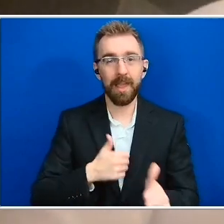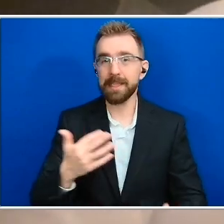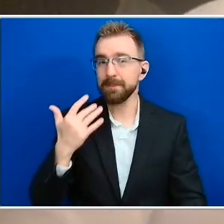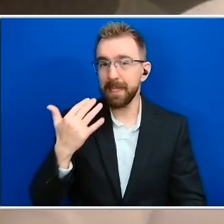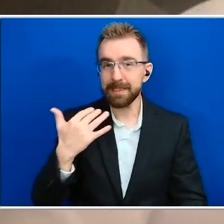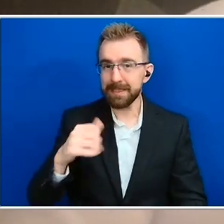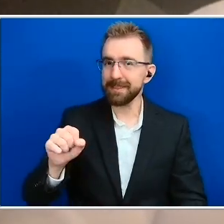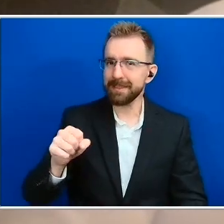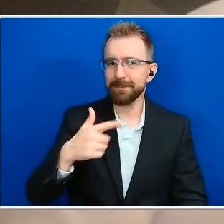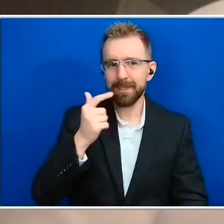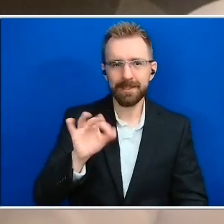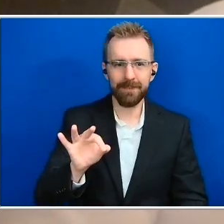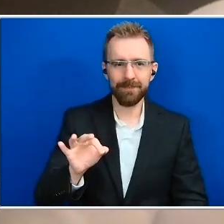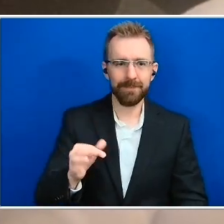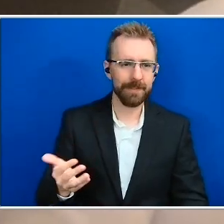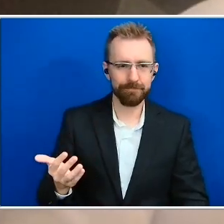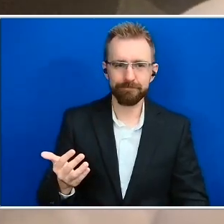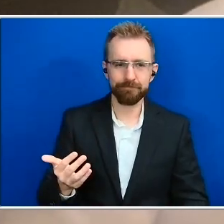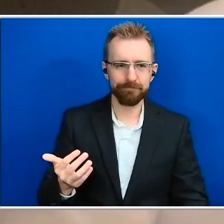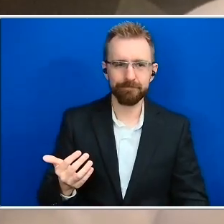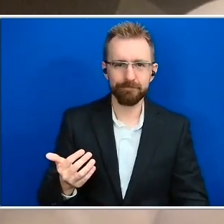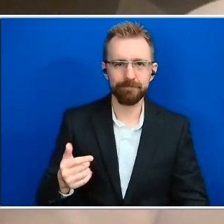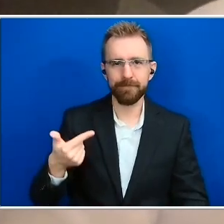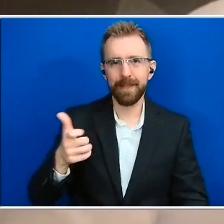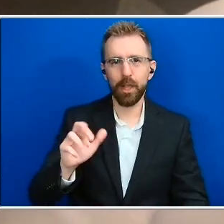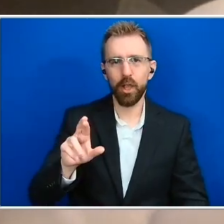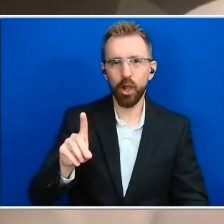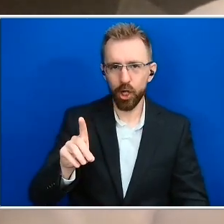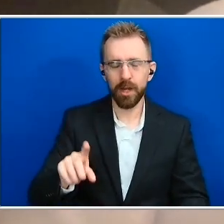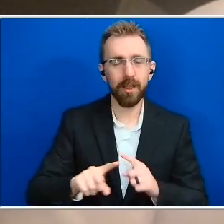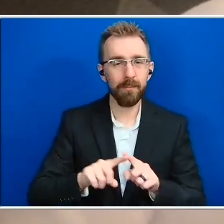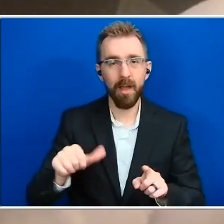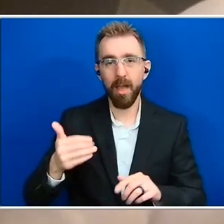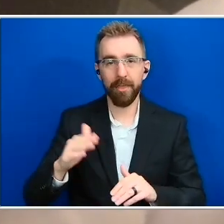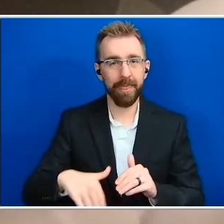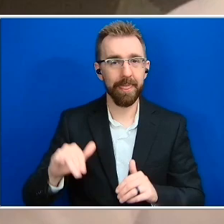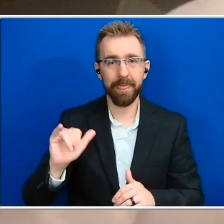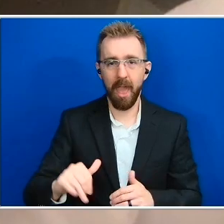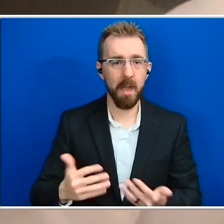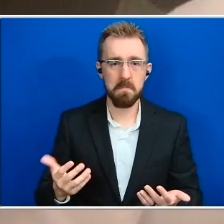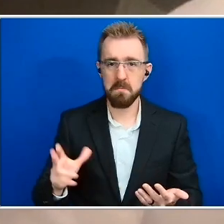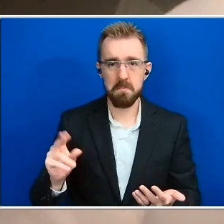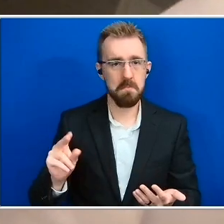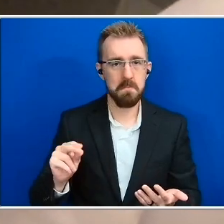the GERD, but other than that, no.